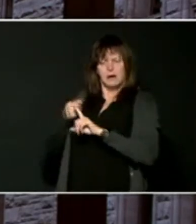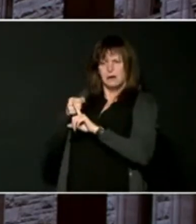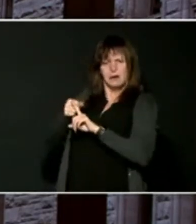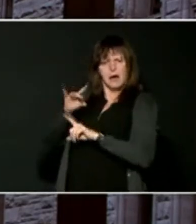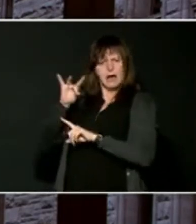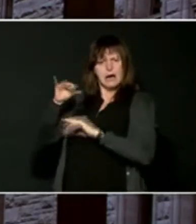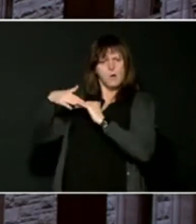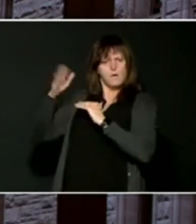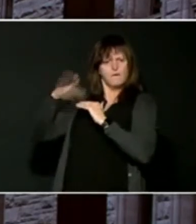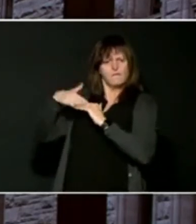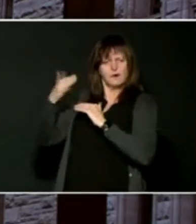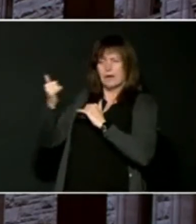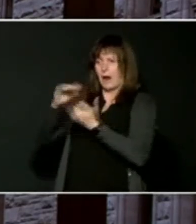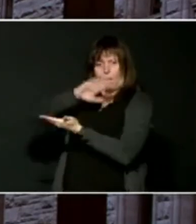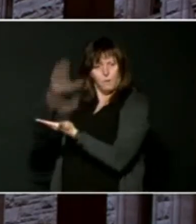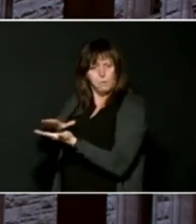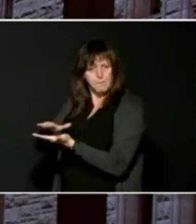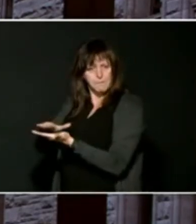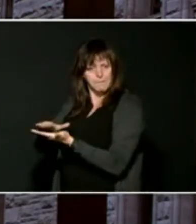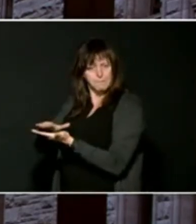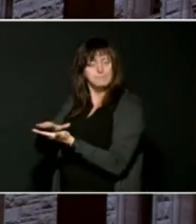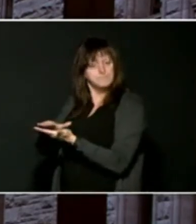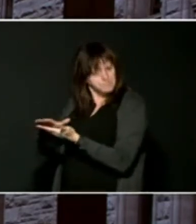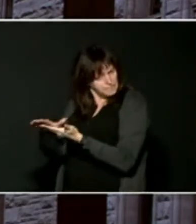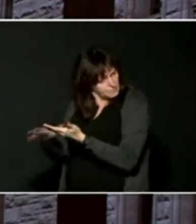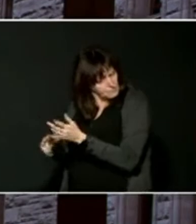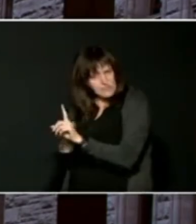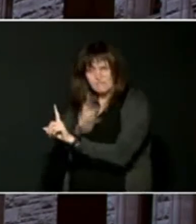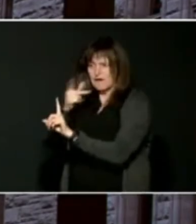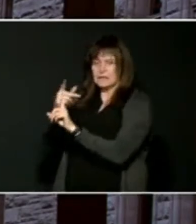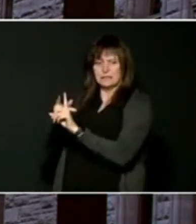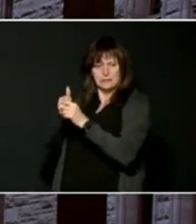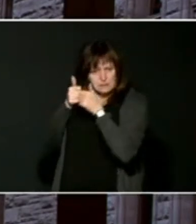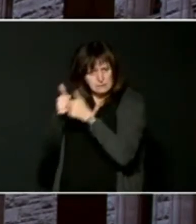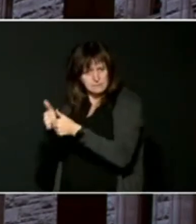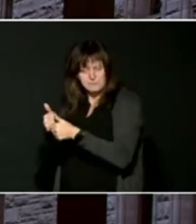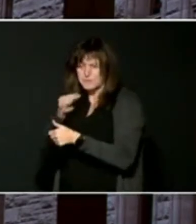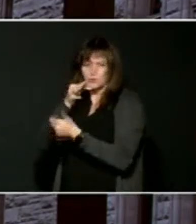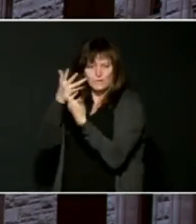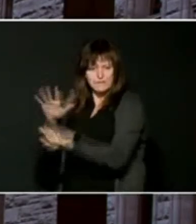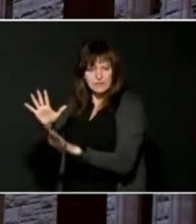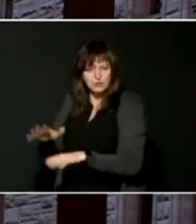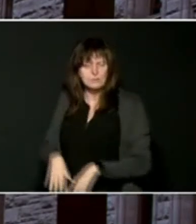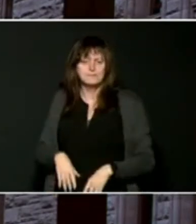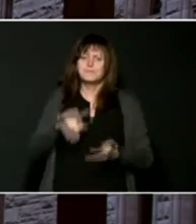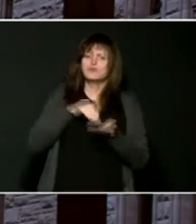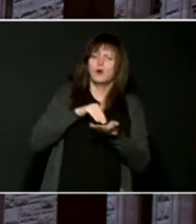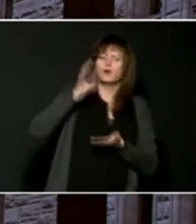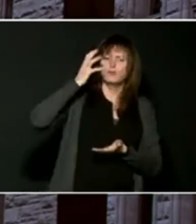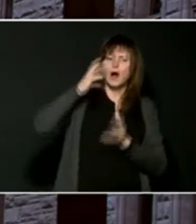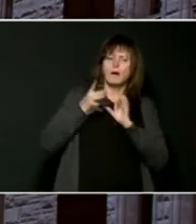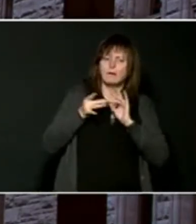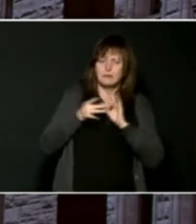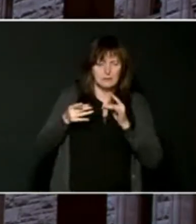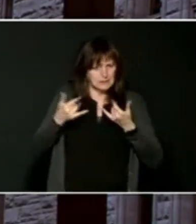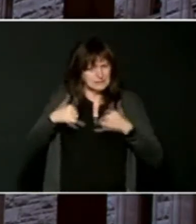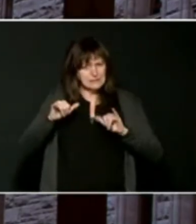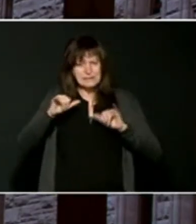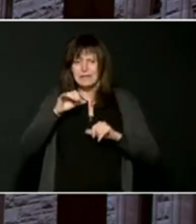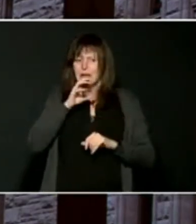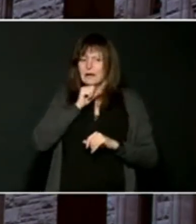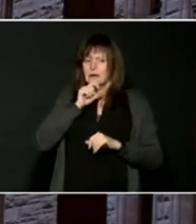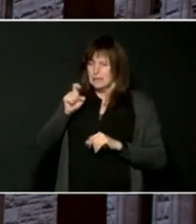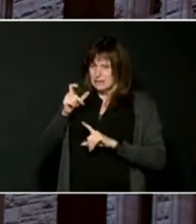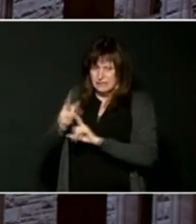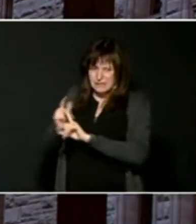vaccination programs. Nearly complete, not totally complete yet, as Dr. Brown alluded to, and we need the rest of those people to come out and to